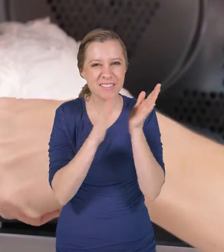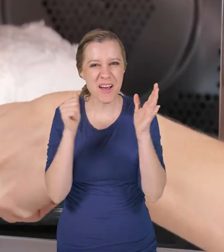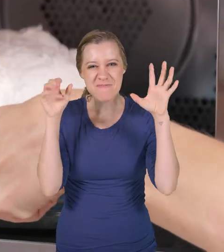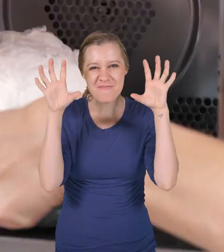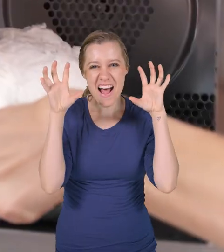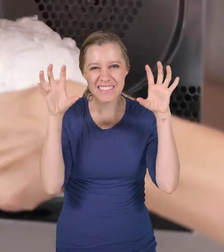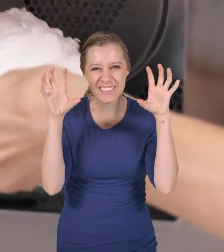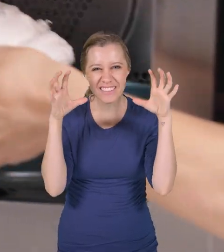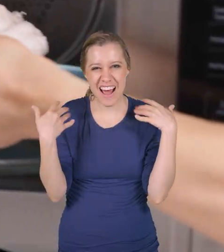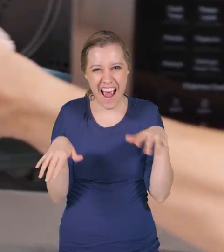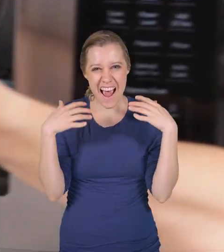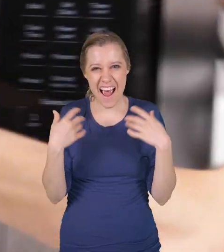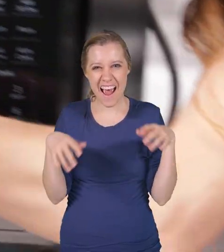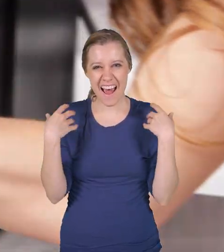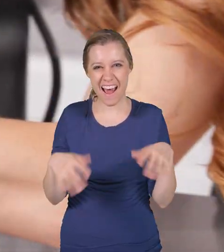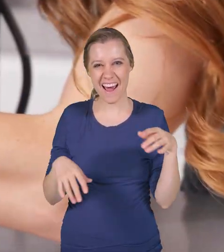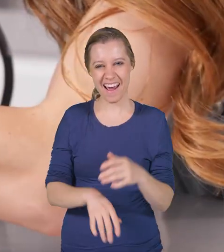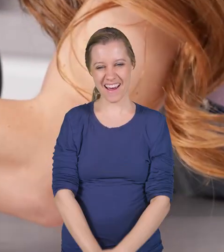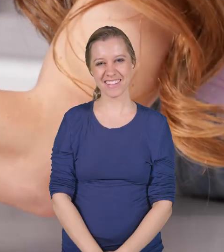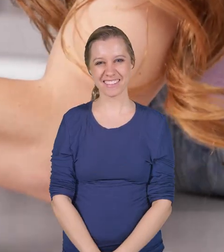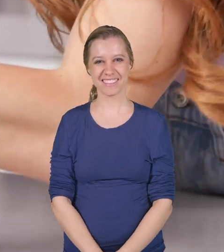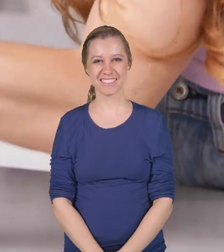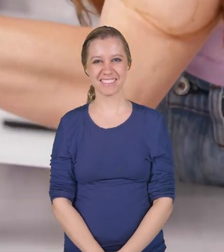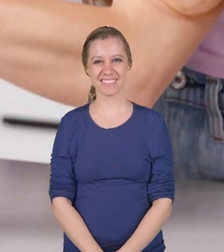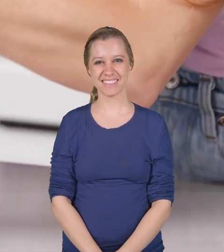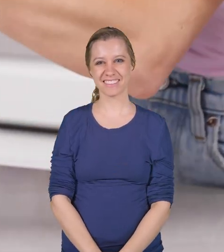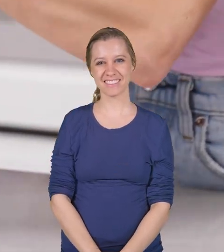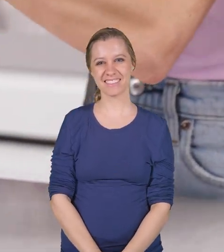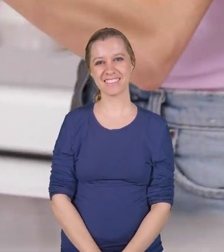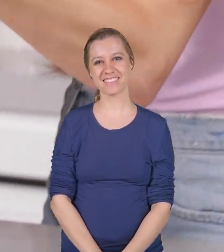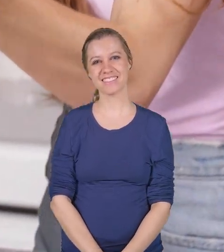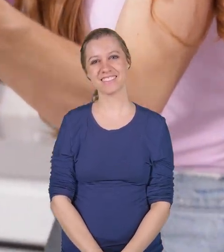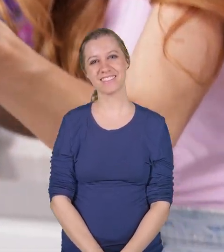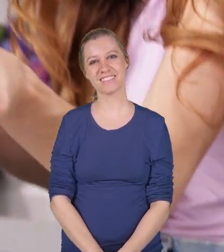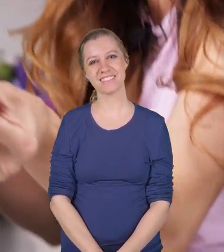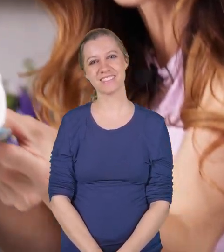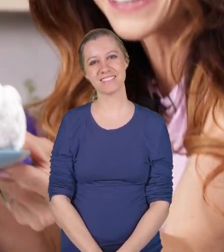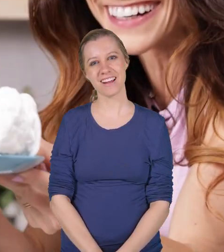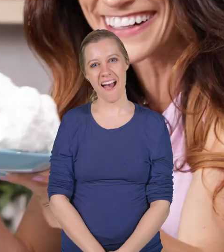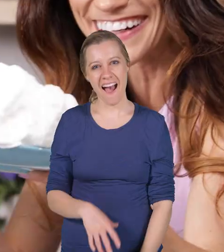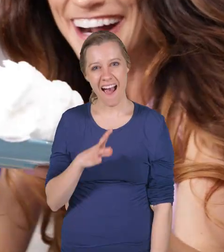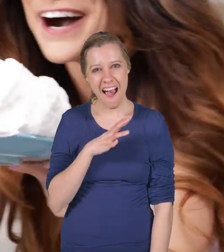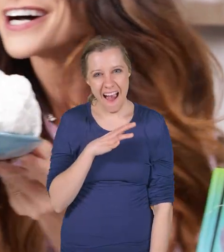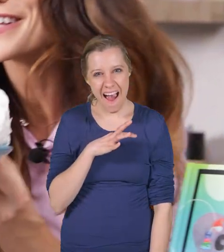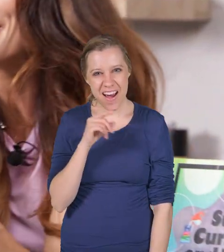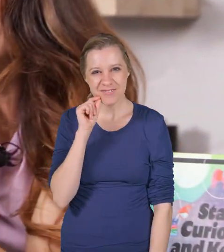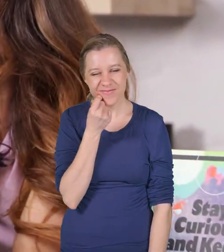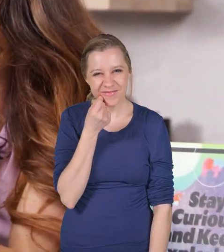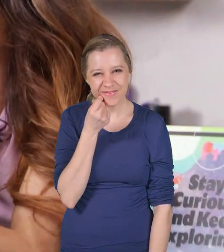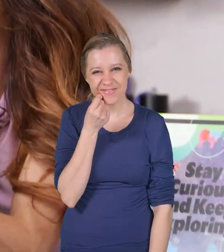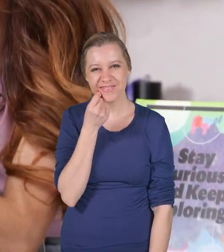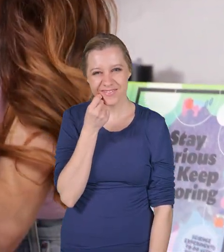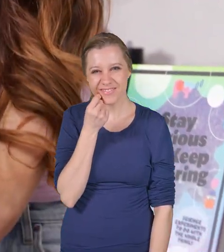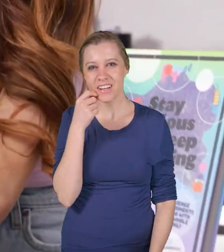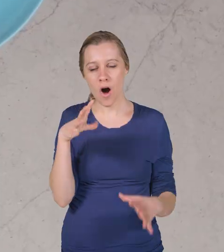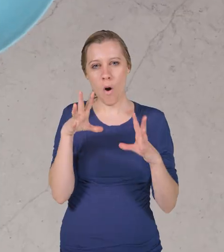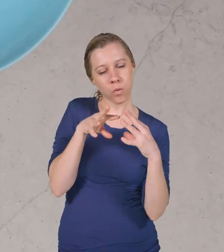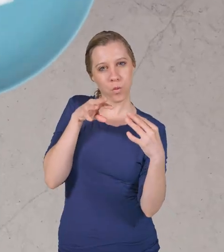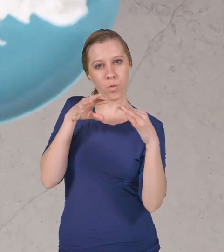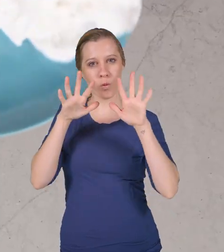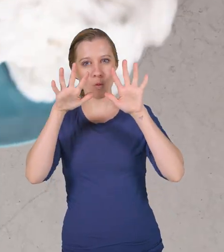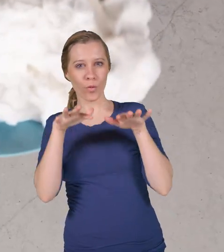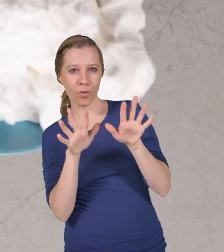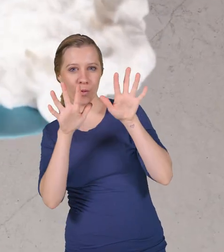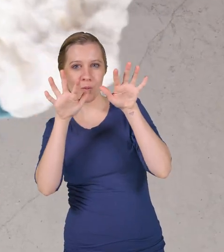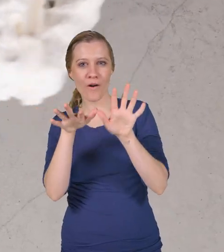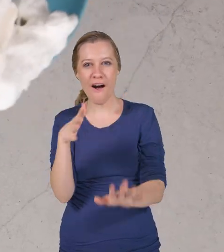so go ahead and check out this soap monster. Look how cool